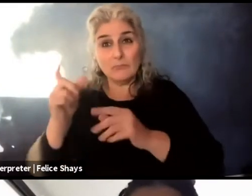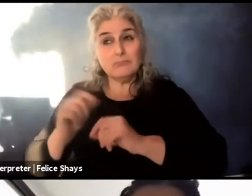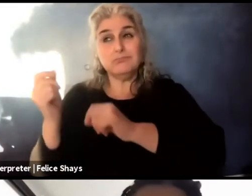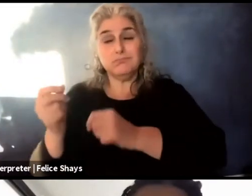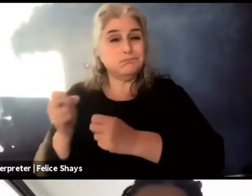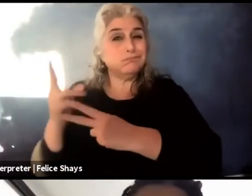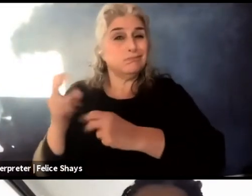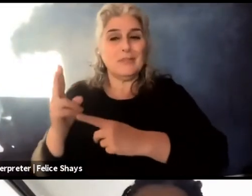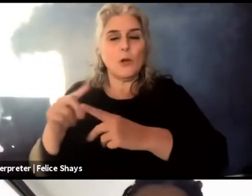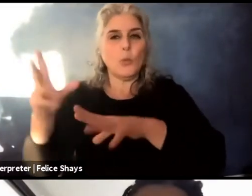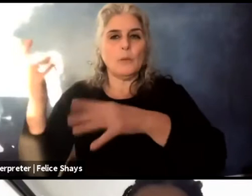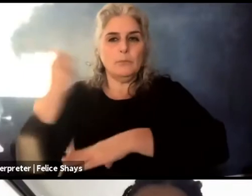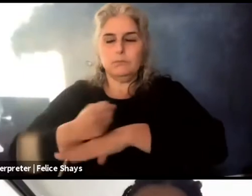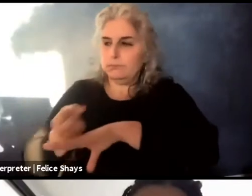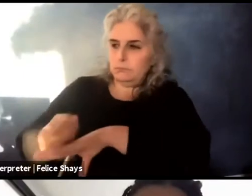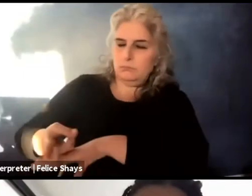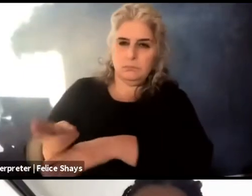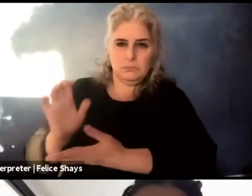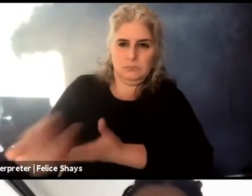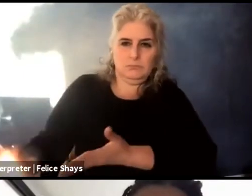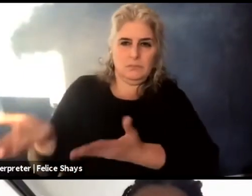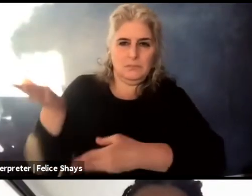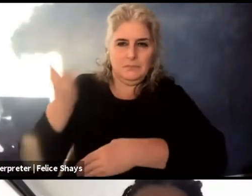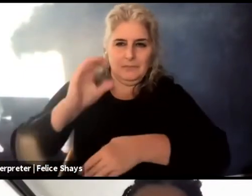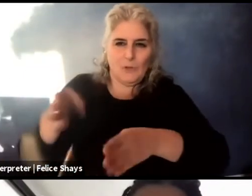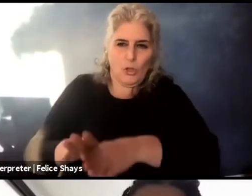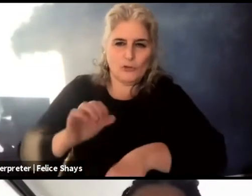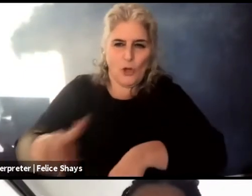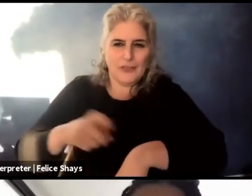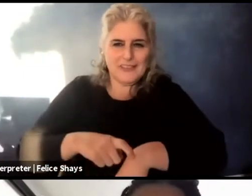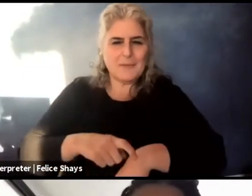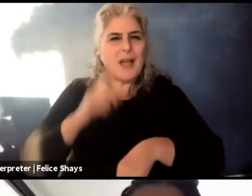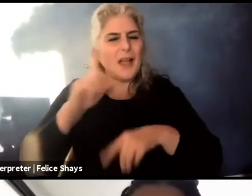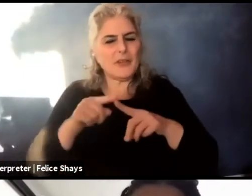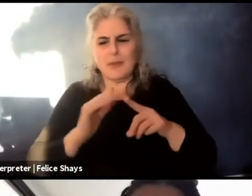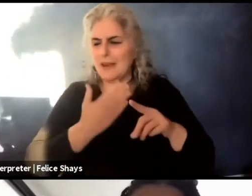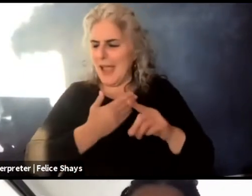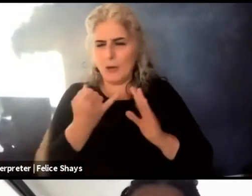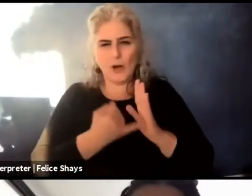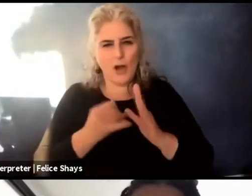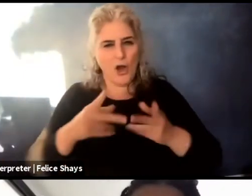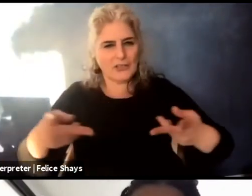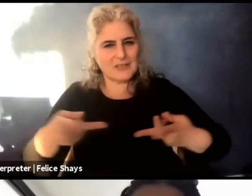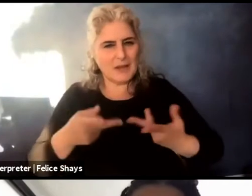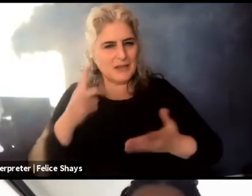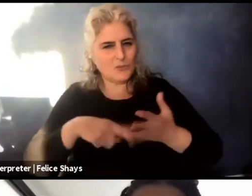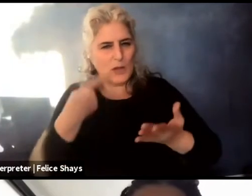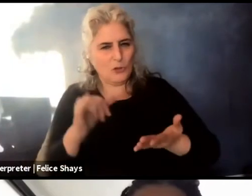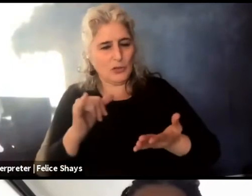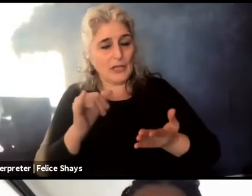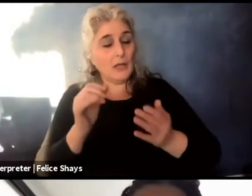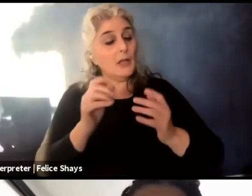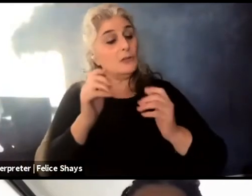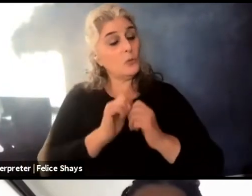down. I started thinking about what are the art spaces that we're creating? Because one of the things that we were doing with Kink Out is like really thinking of